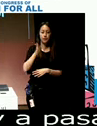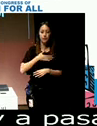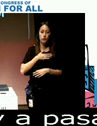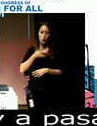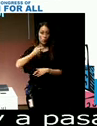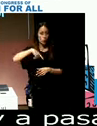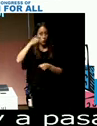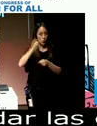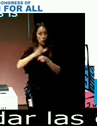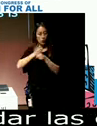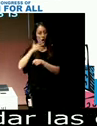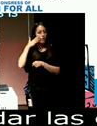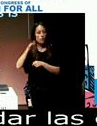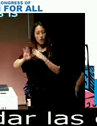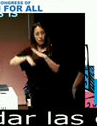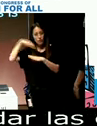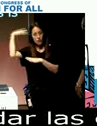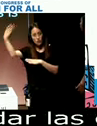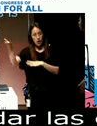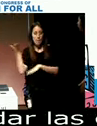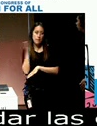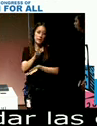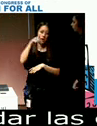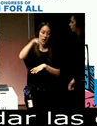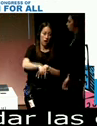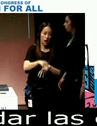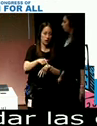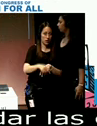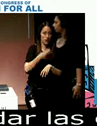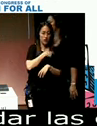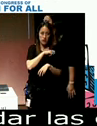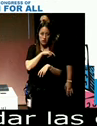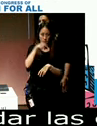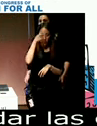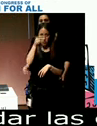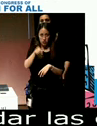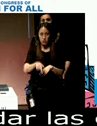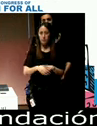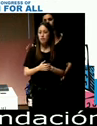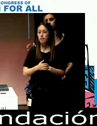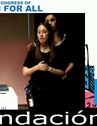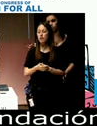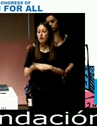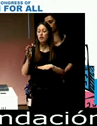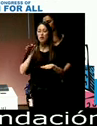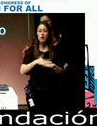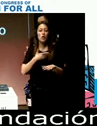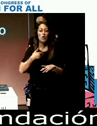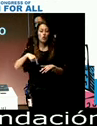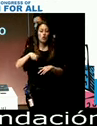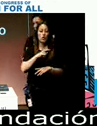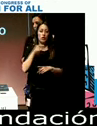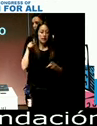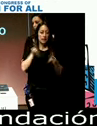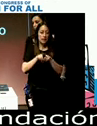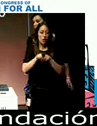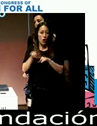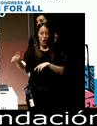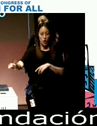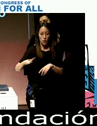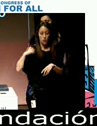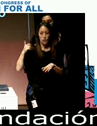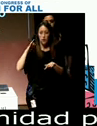we really need visibility and an opportunity to find another country that would be interested in working